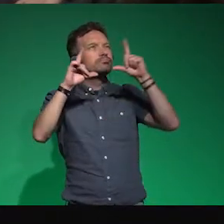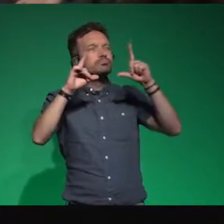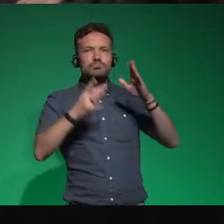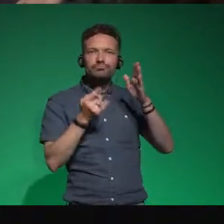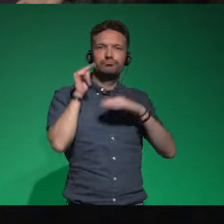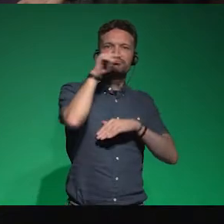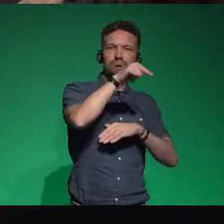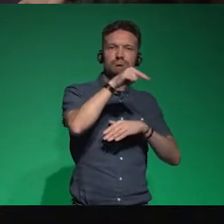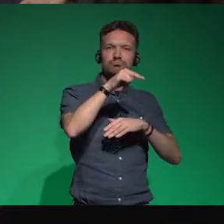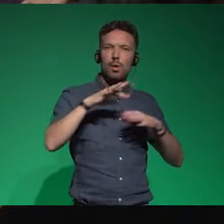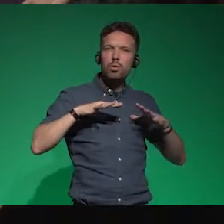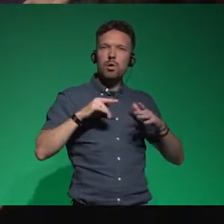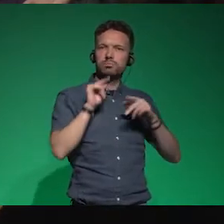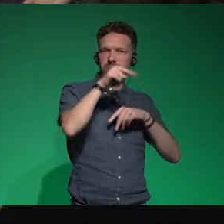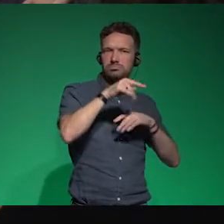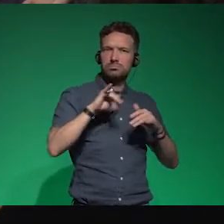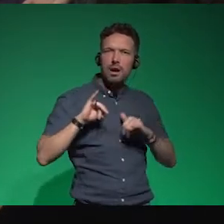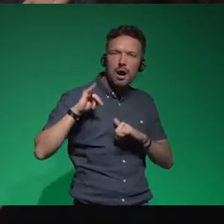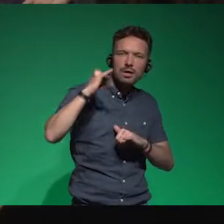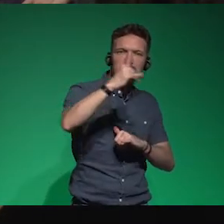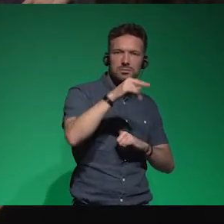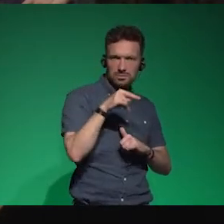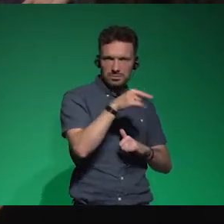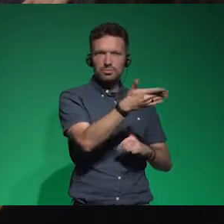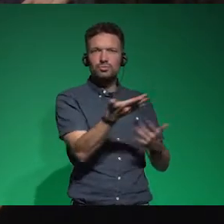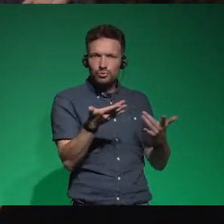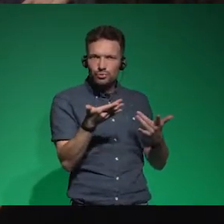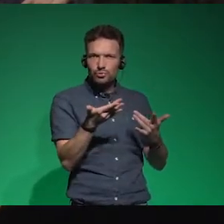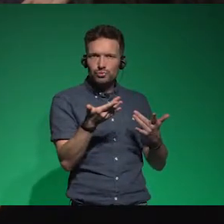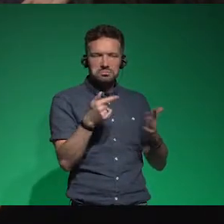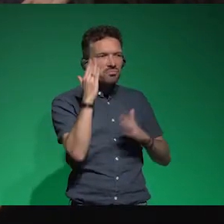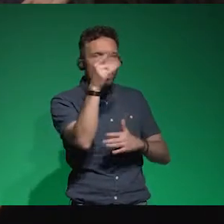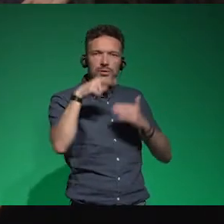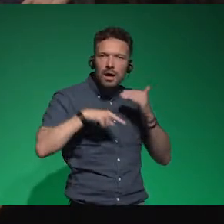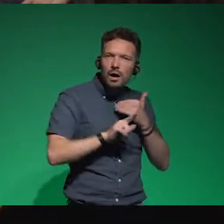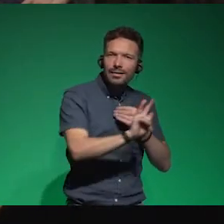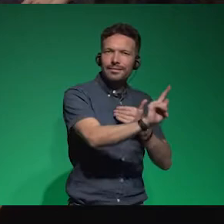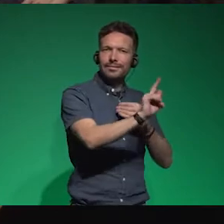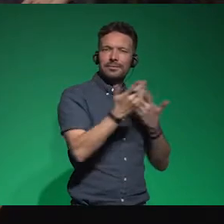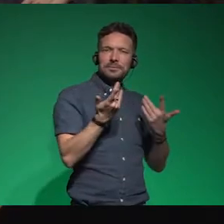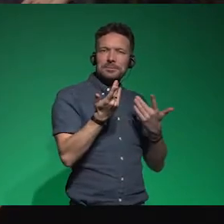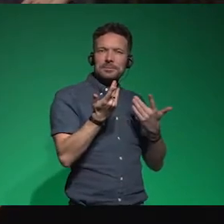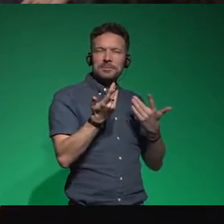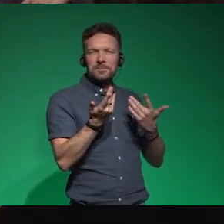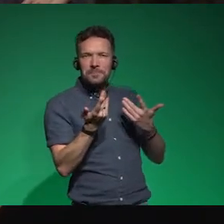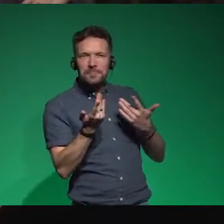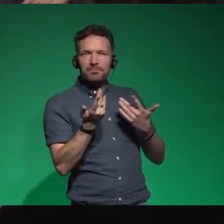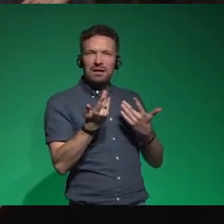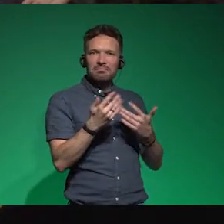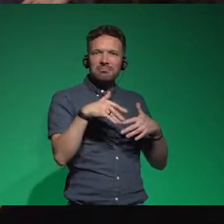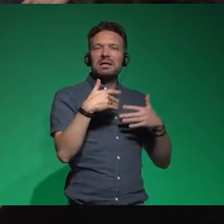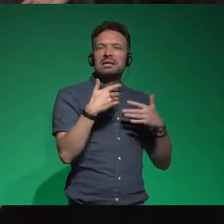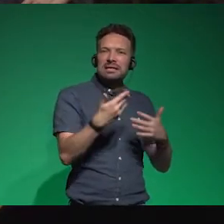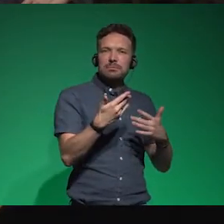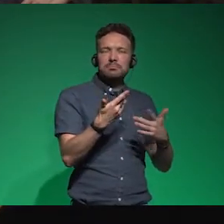2 months that electricity just come out in Rimbambaling area. Before it's like no electricity at all and then no signal at